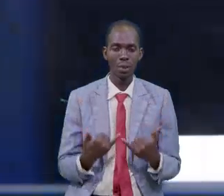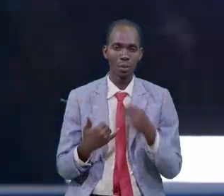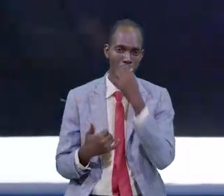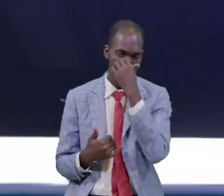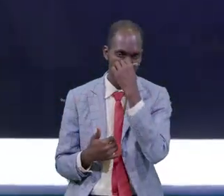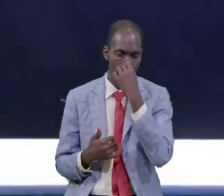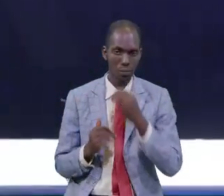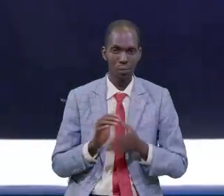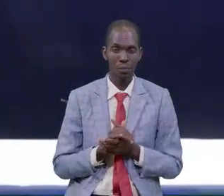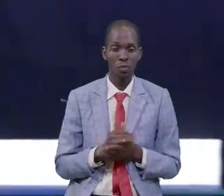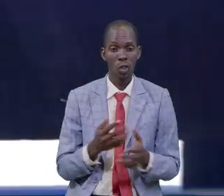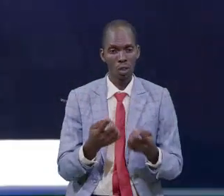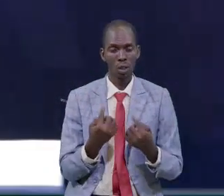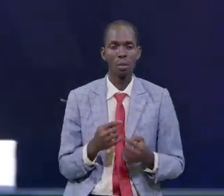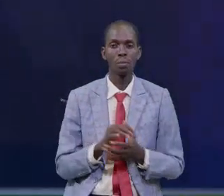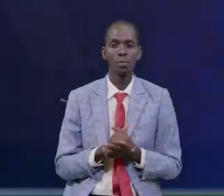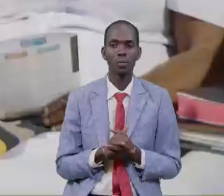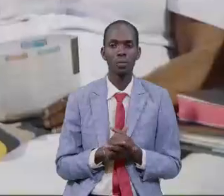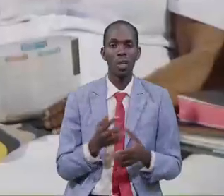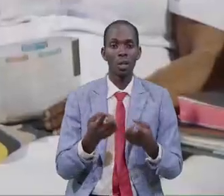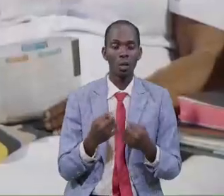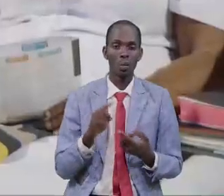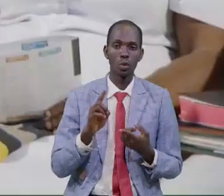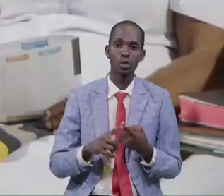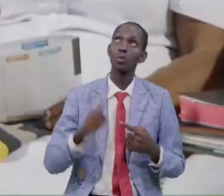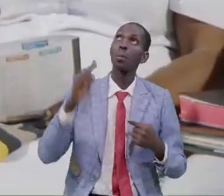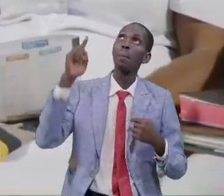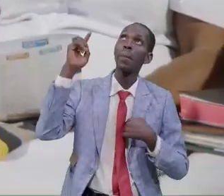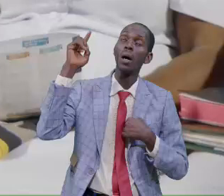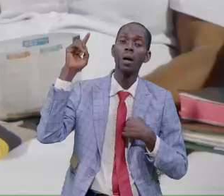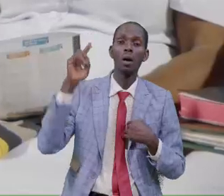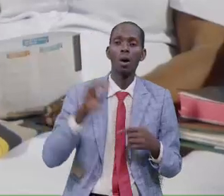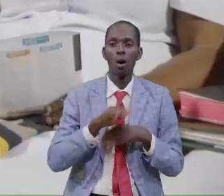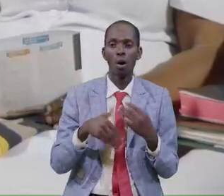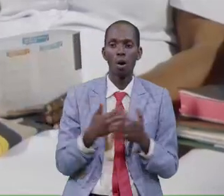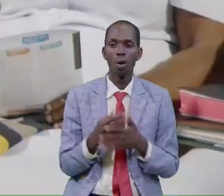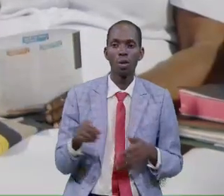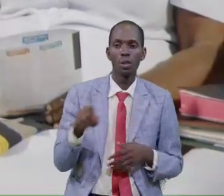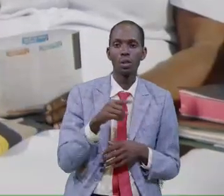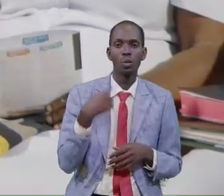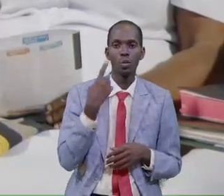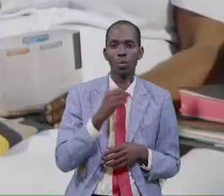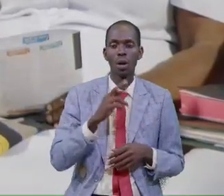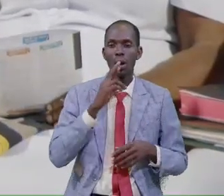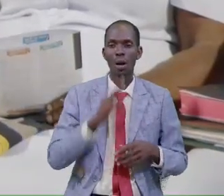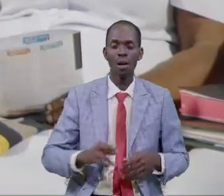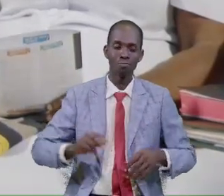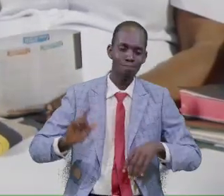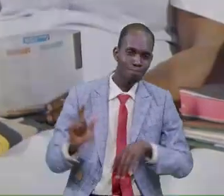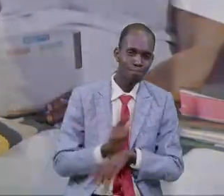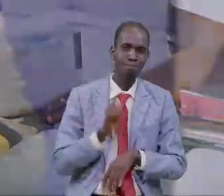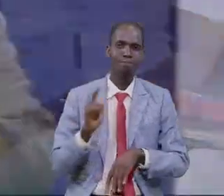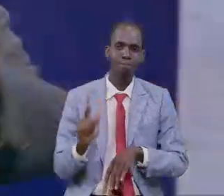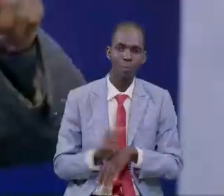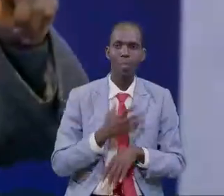Come unto me, all who labor and are heavy laden. And he says, I